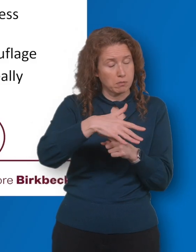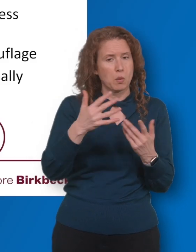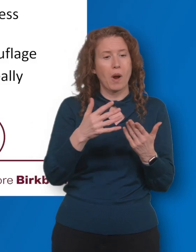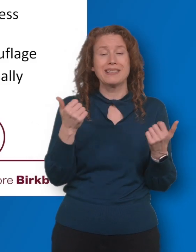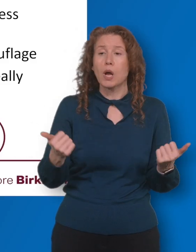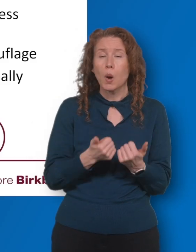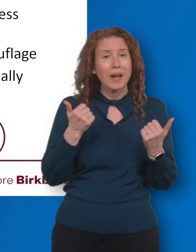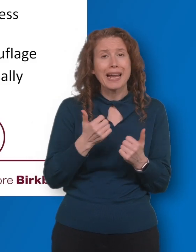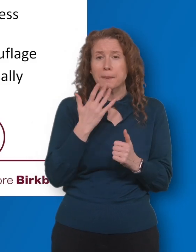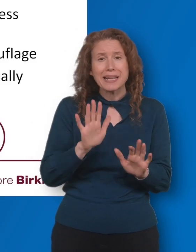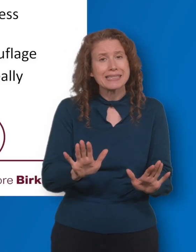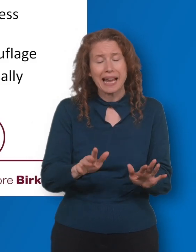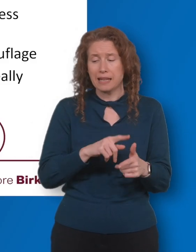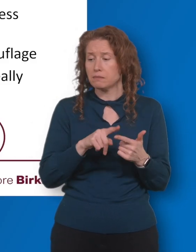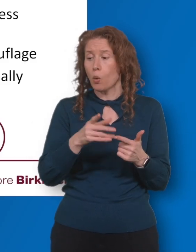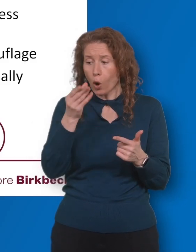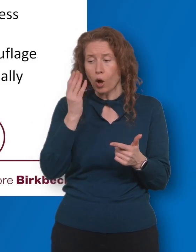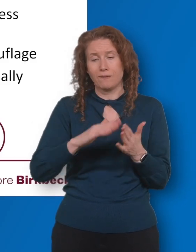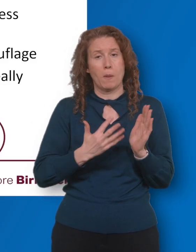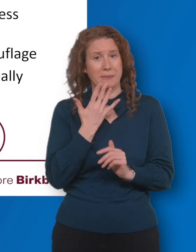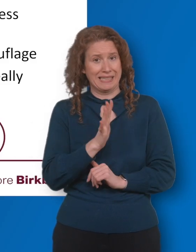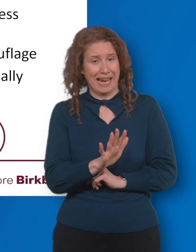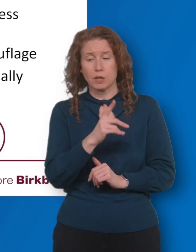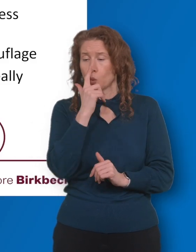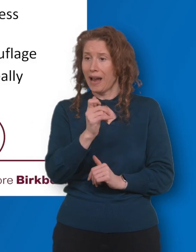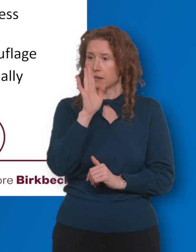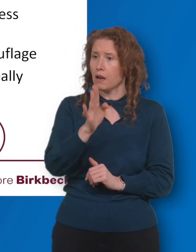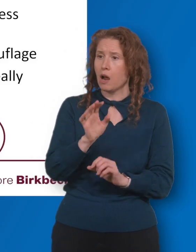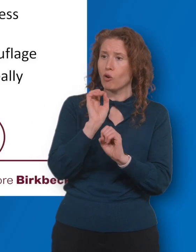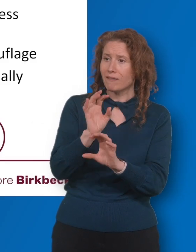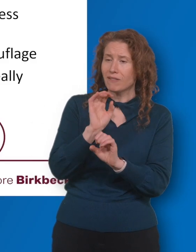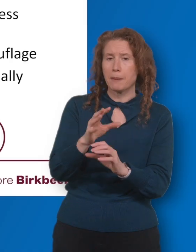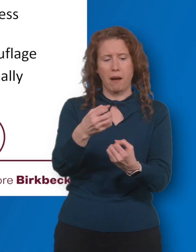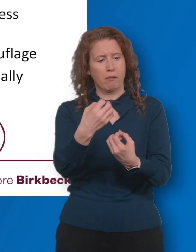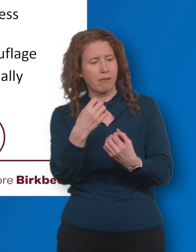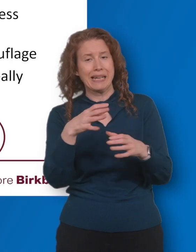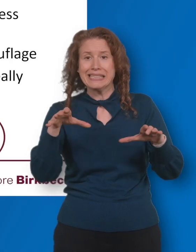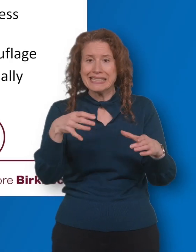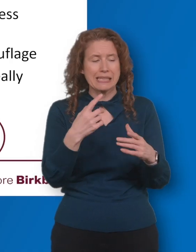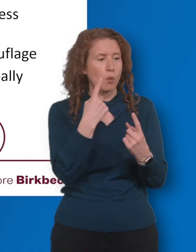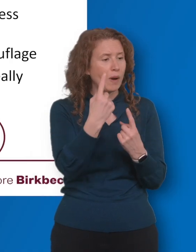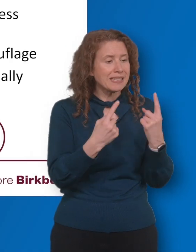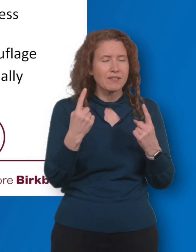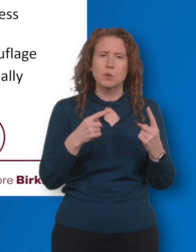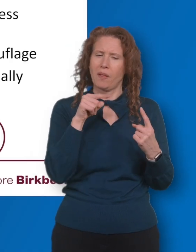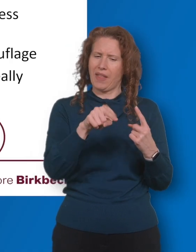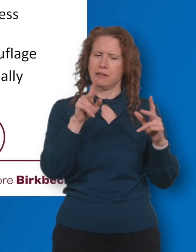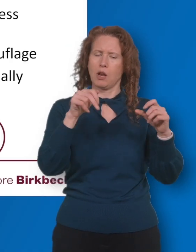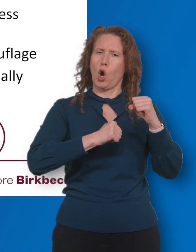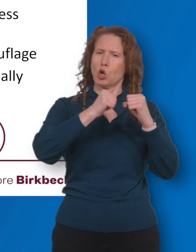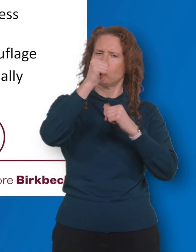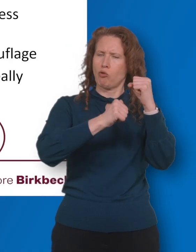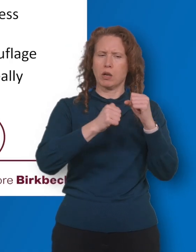mistakes and to learn from them, to give direct feedback. So it's a team or individual construct. But we